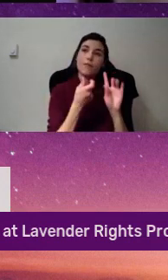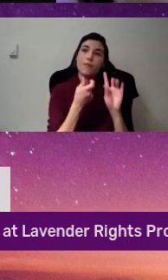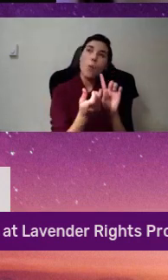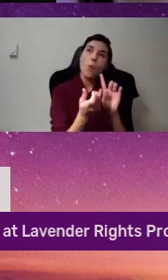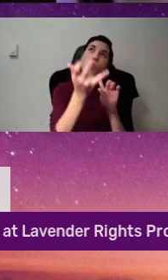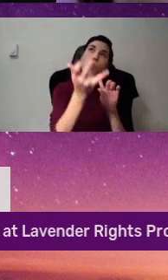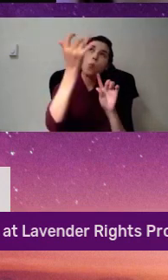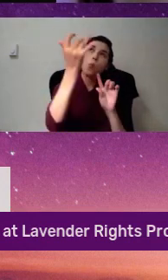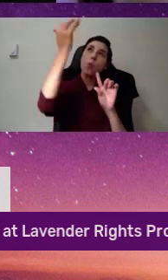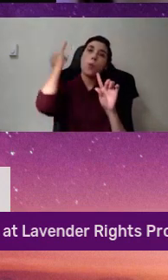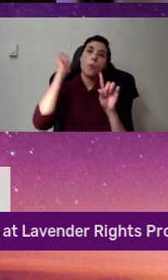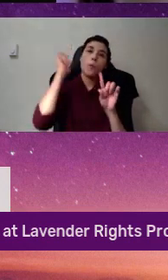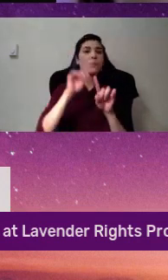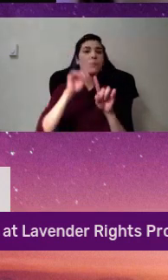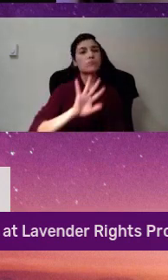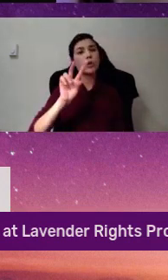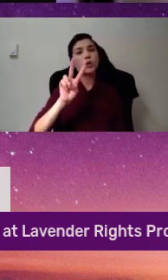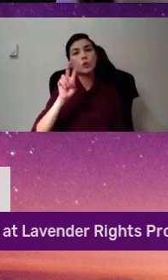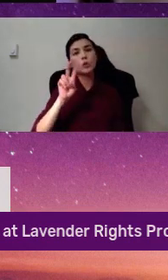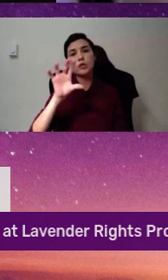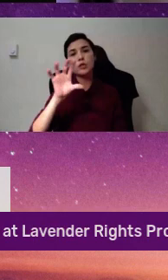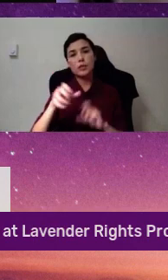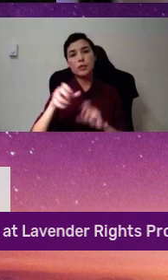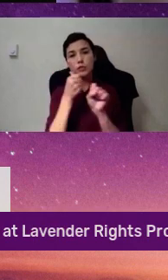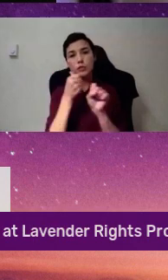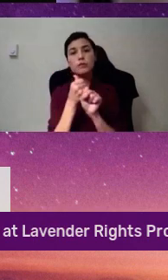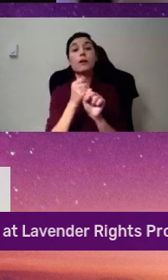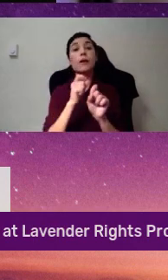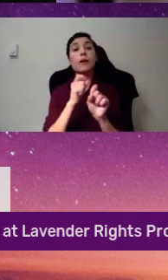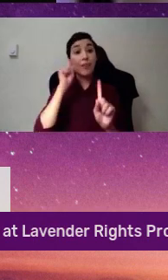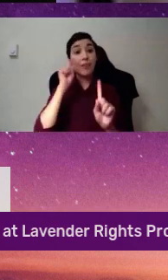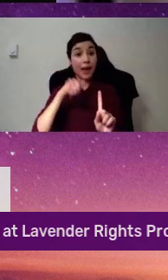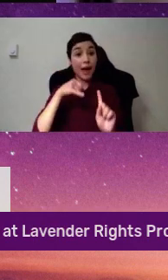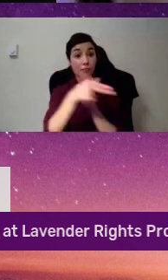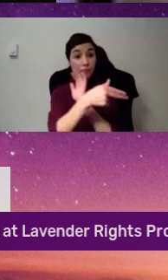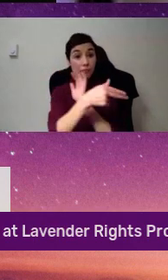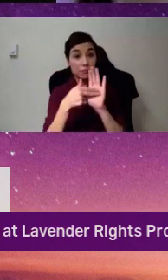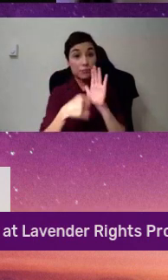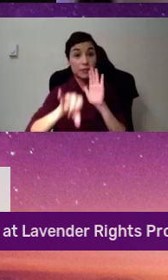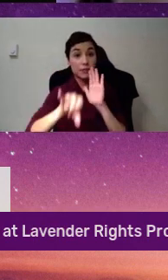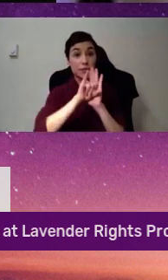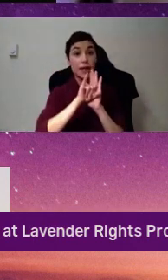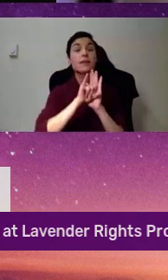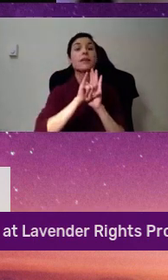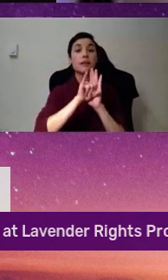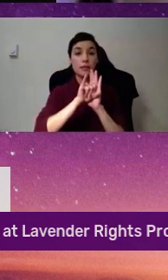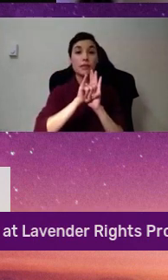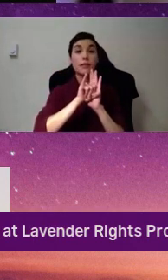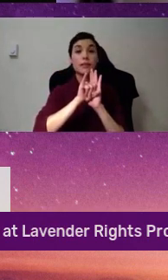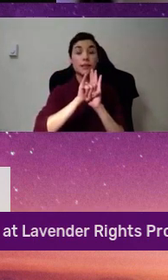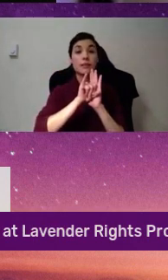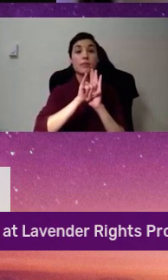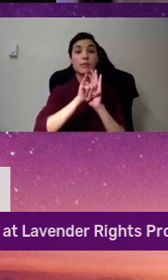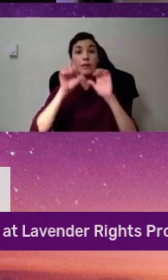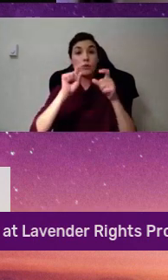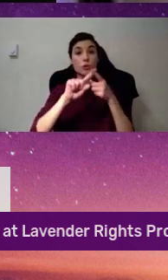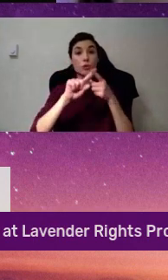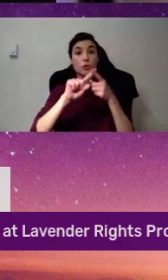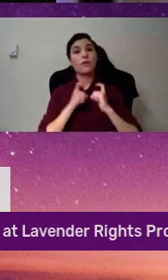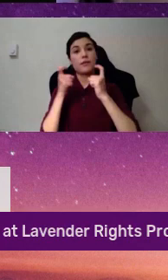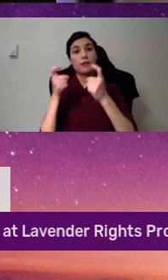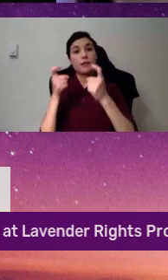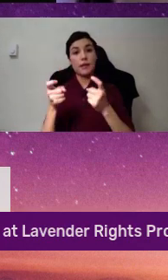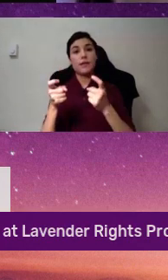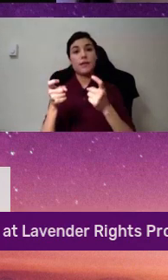give Indigenous peoples a sense of reclamation over their people and over their most sacred peoples,